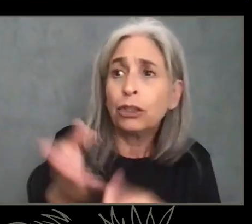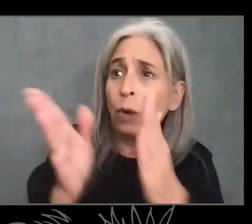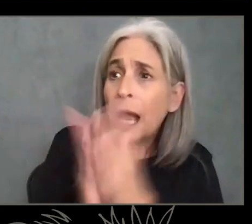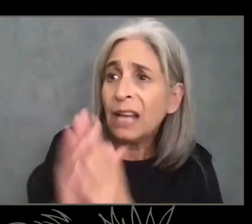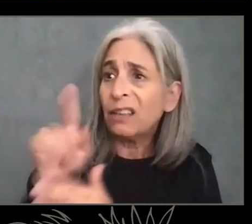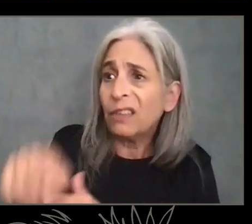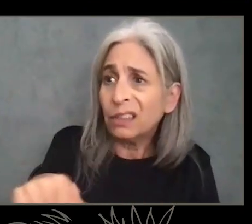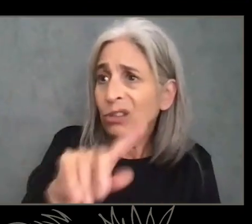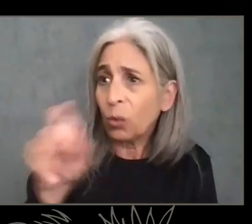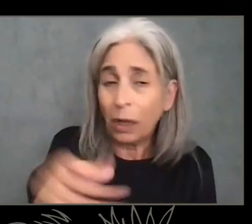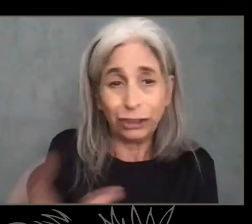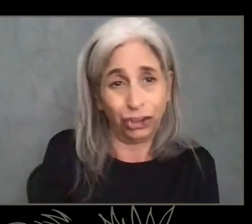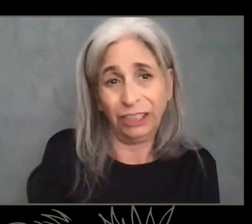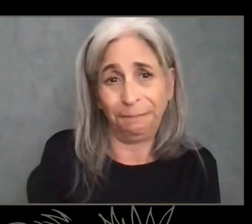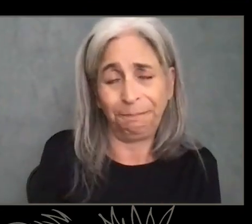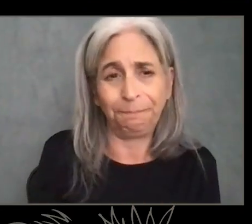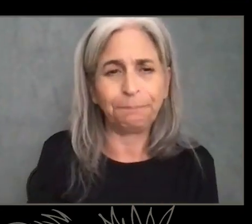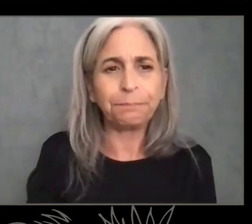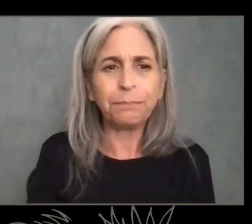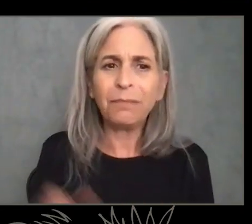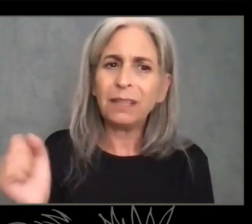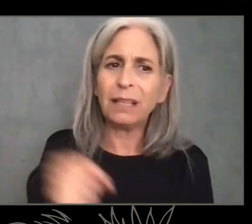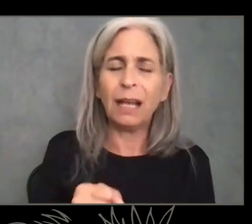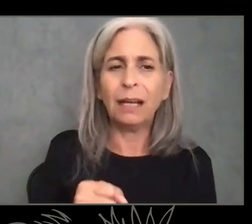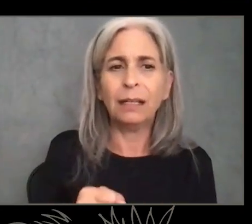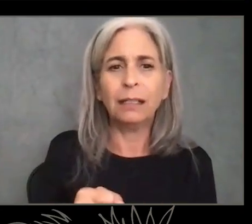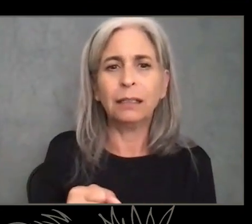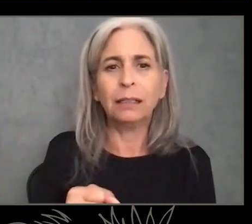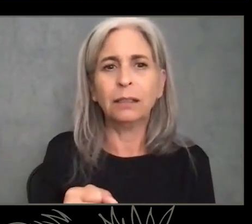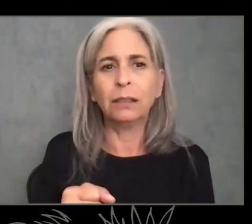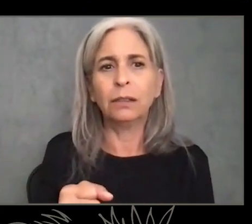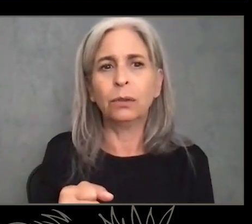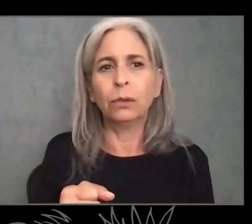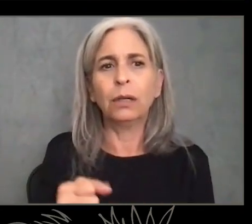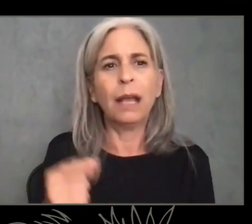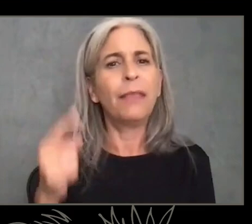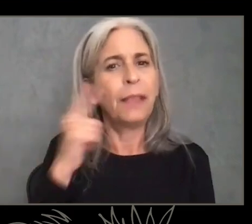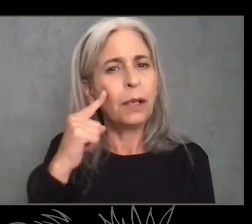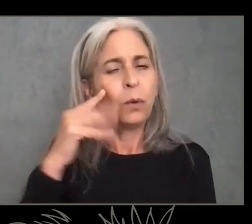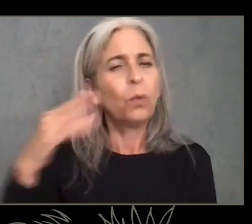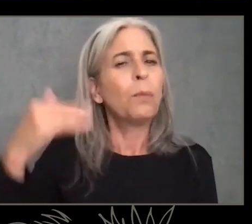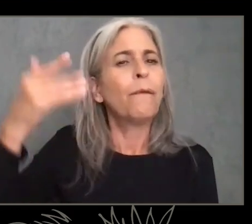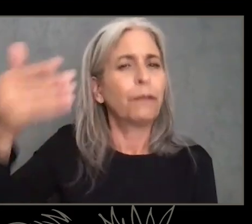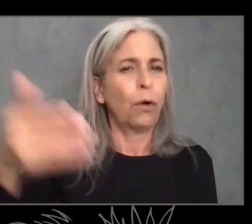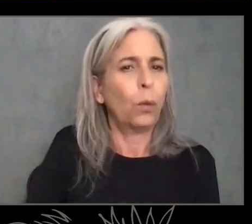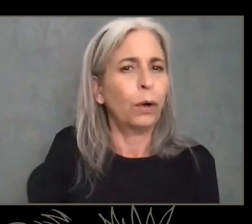of questions. And yeah, this is the experience that I think we're moving forward.